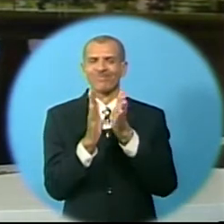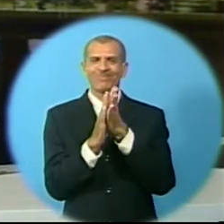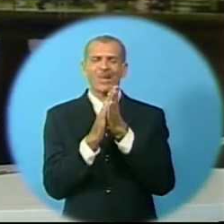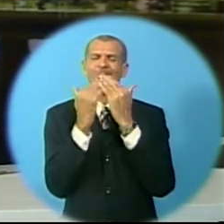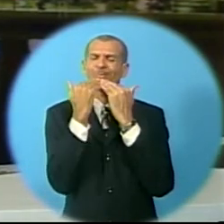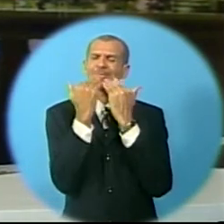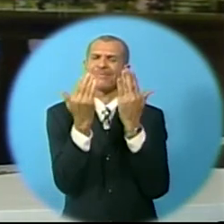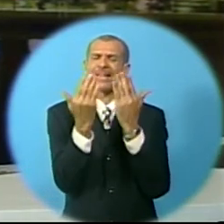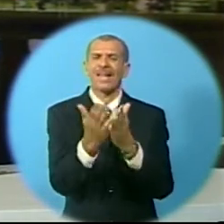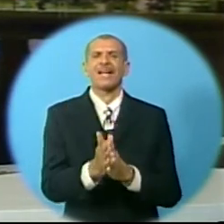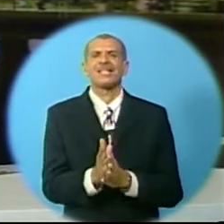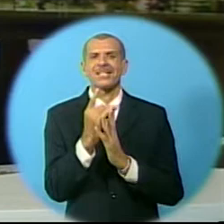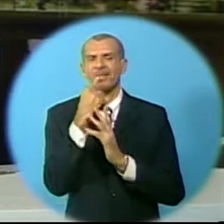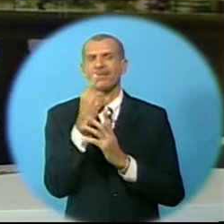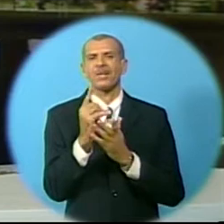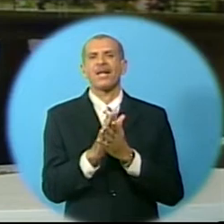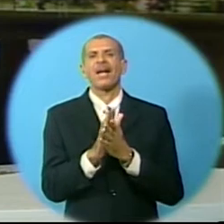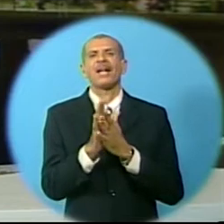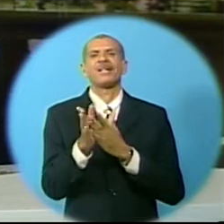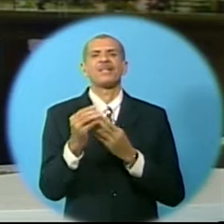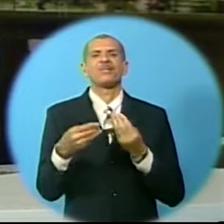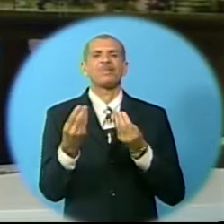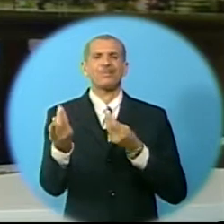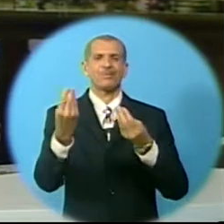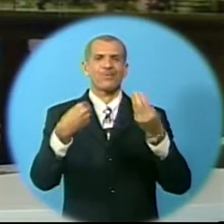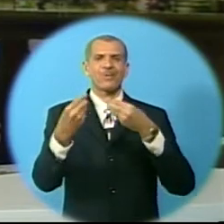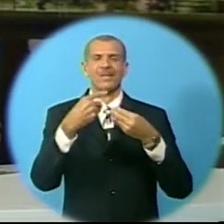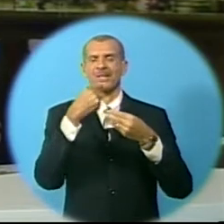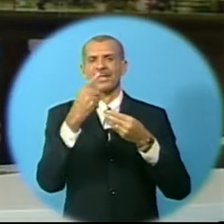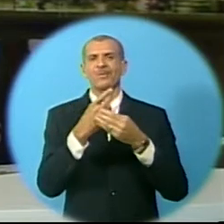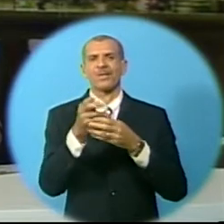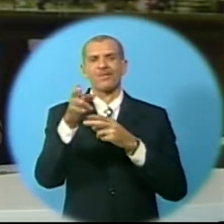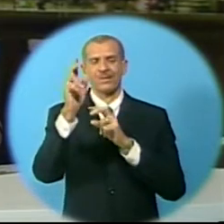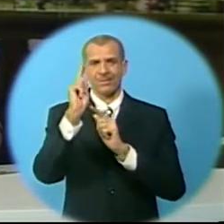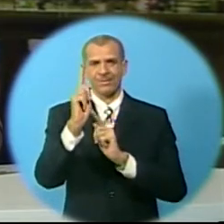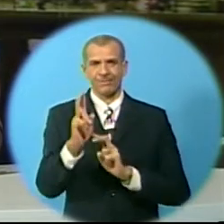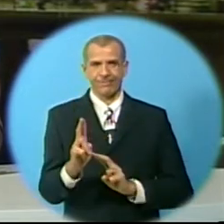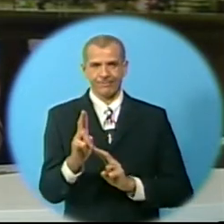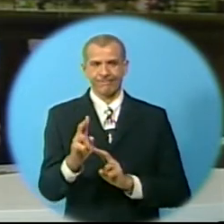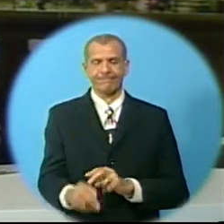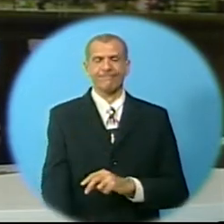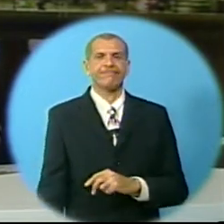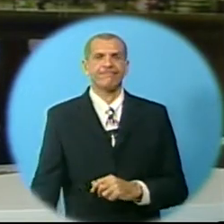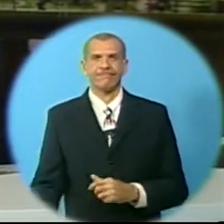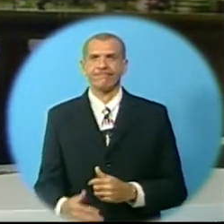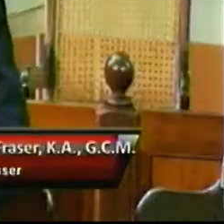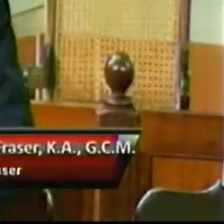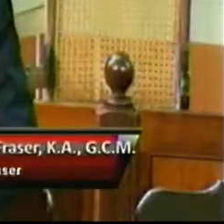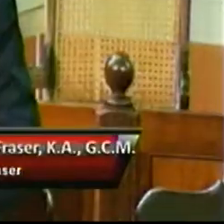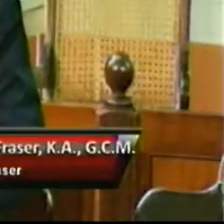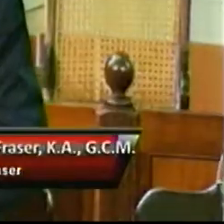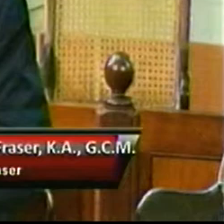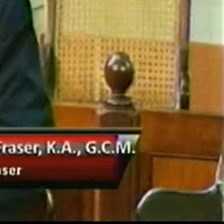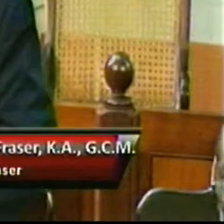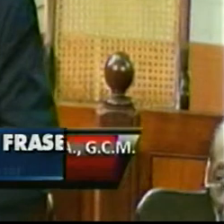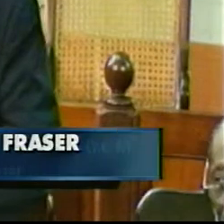appreciation, saying tributes have been pouring in since he was bestowed with the knighthood. I had no